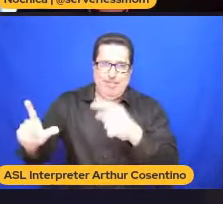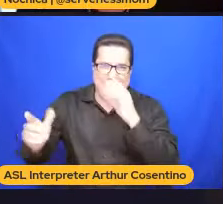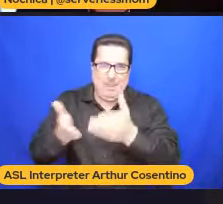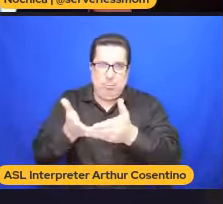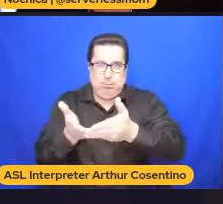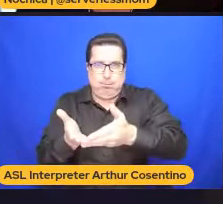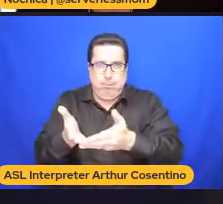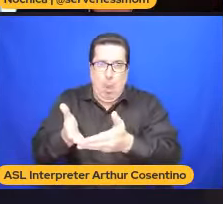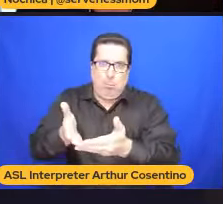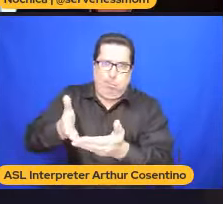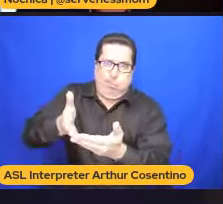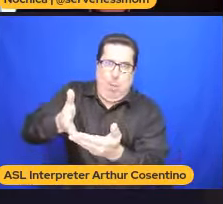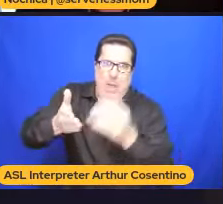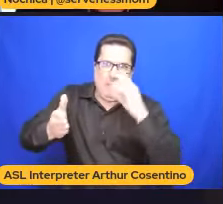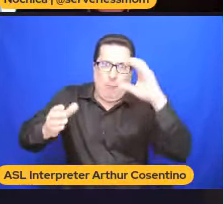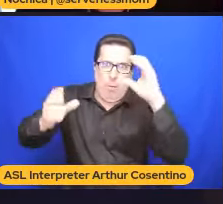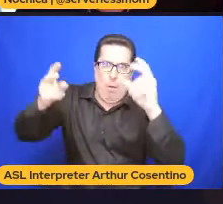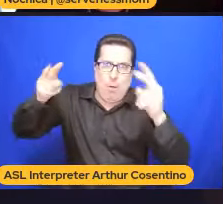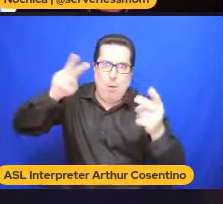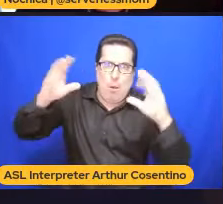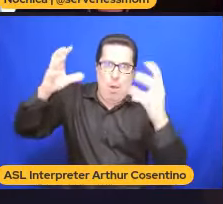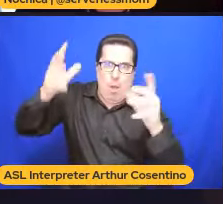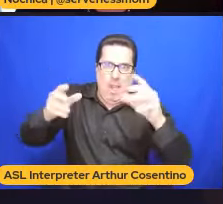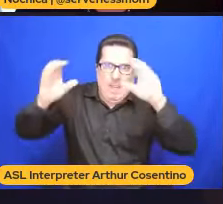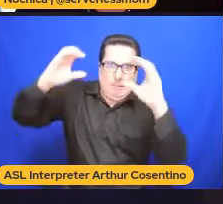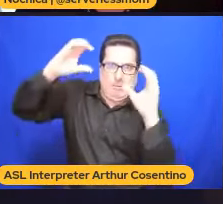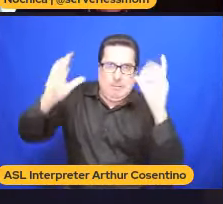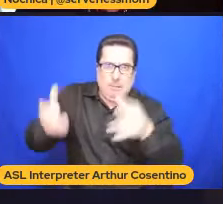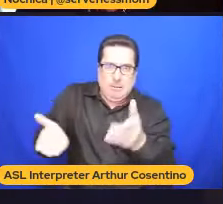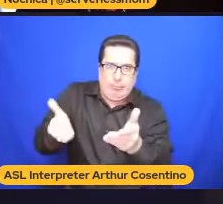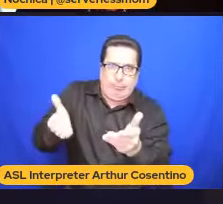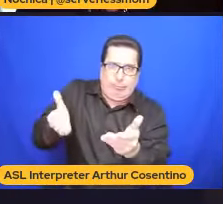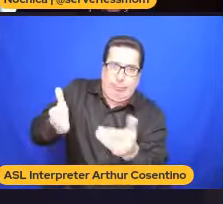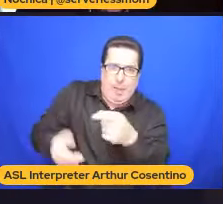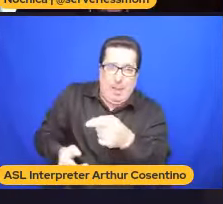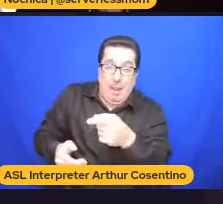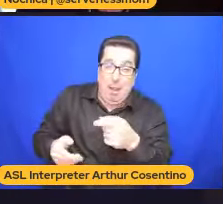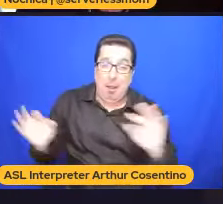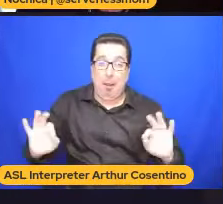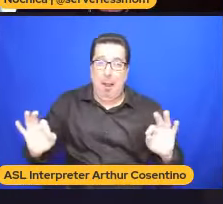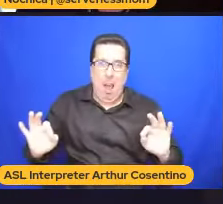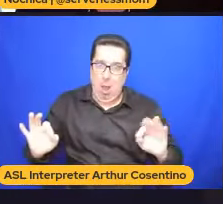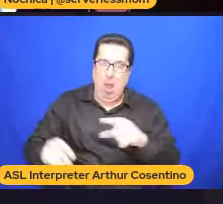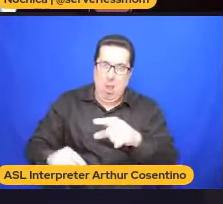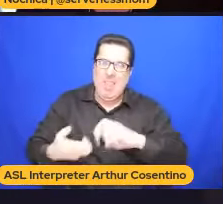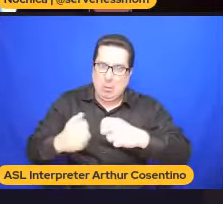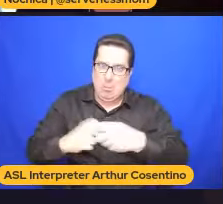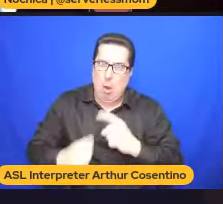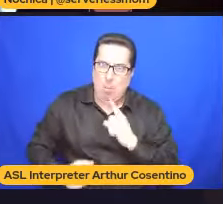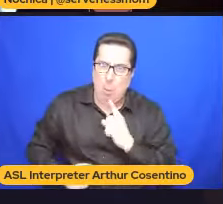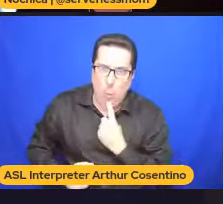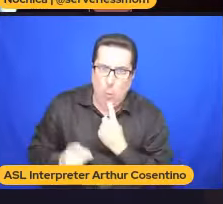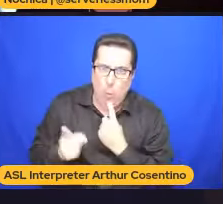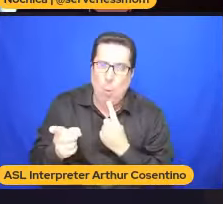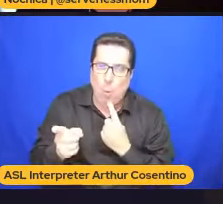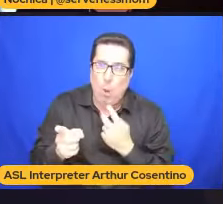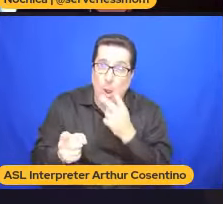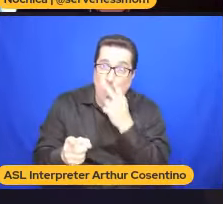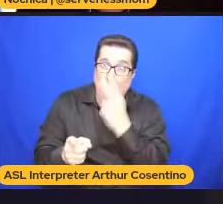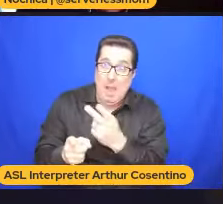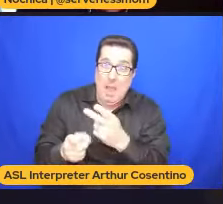a problem, right? And ideally, we want to go from knowing that we have a problem